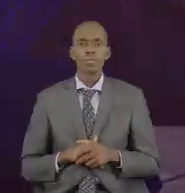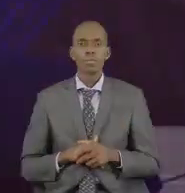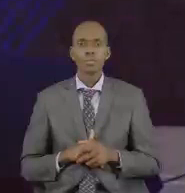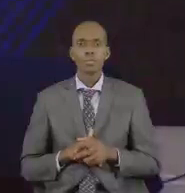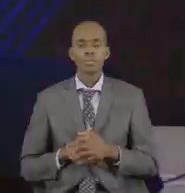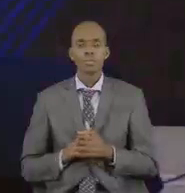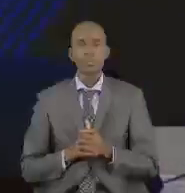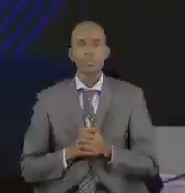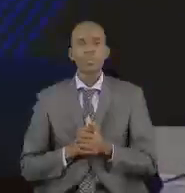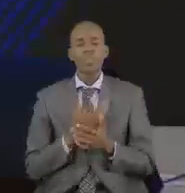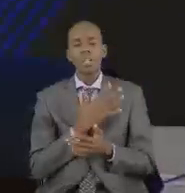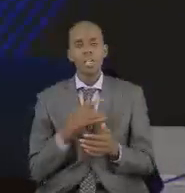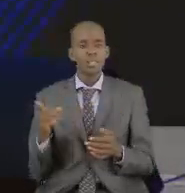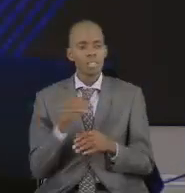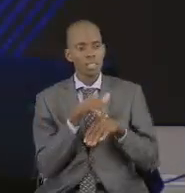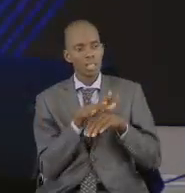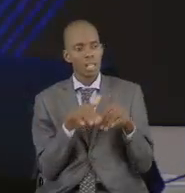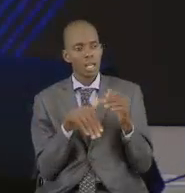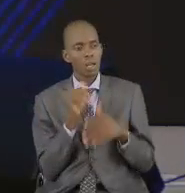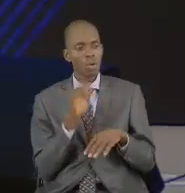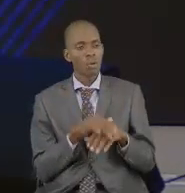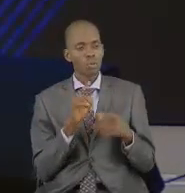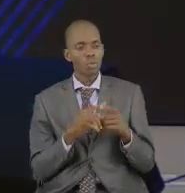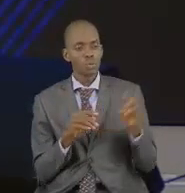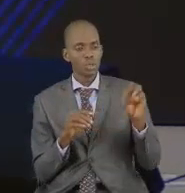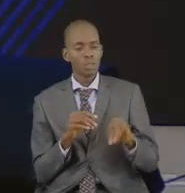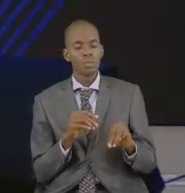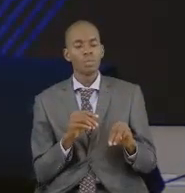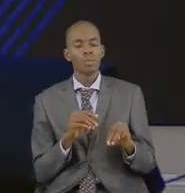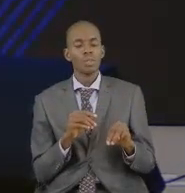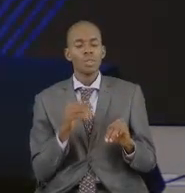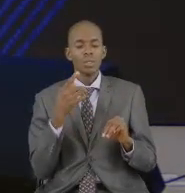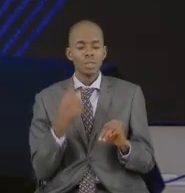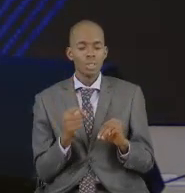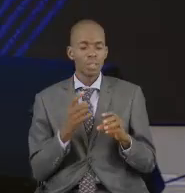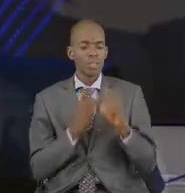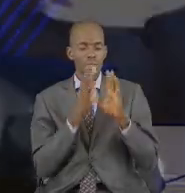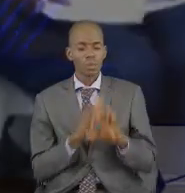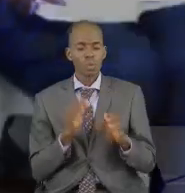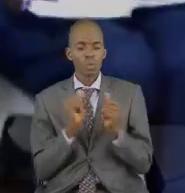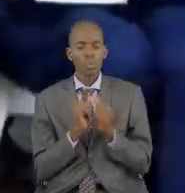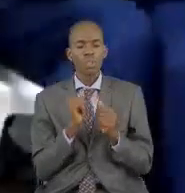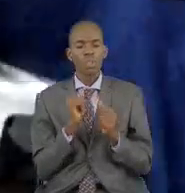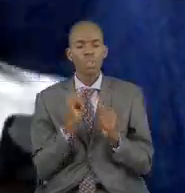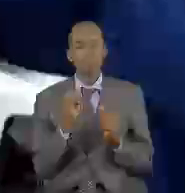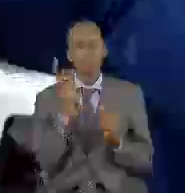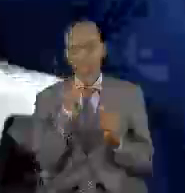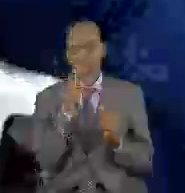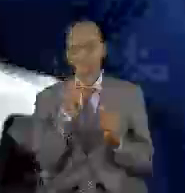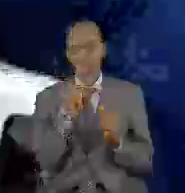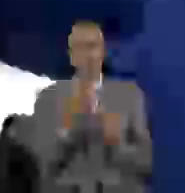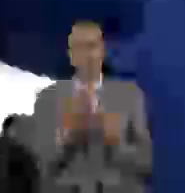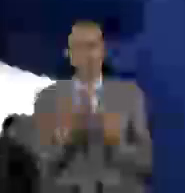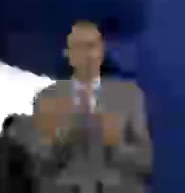unto him their disciples with the Herodians, saying, Master, we know